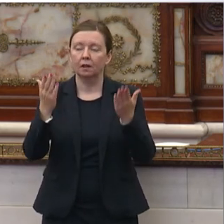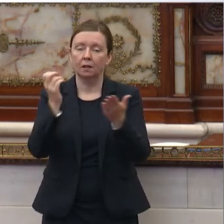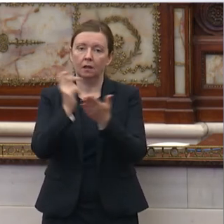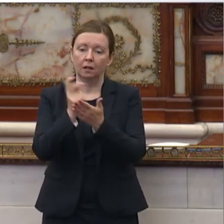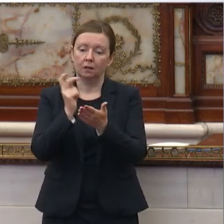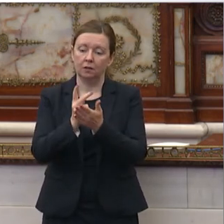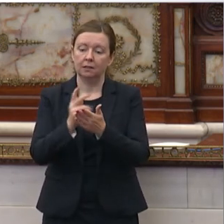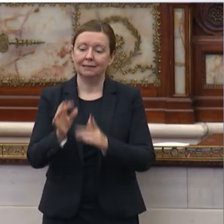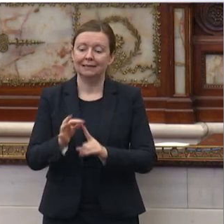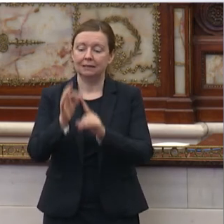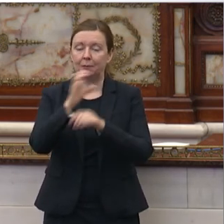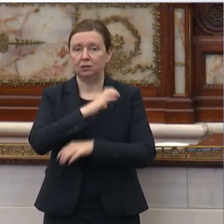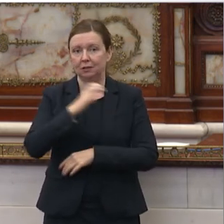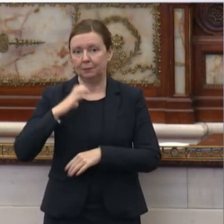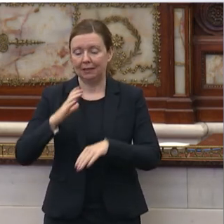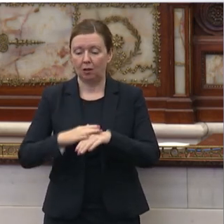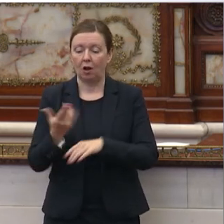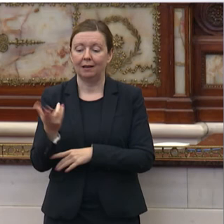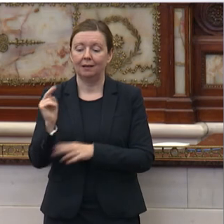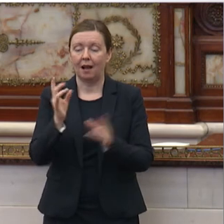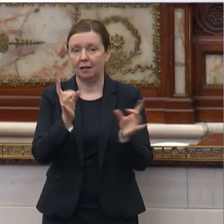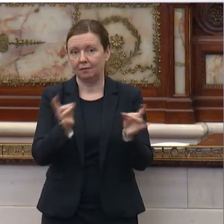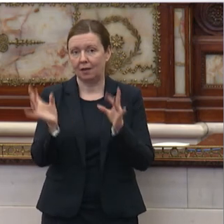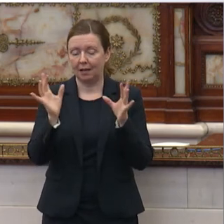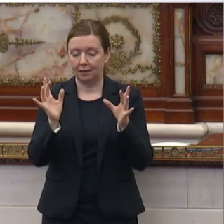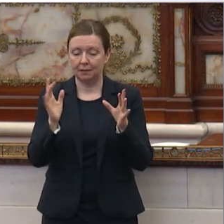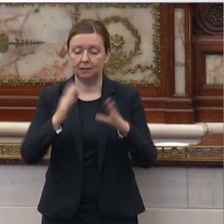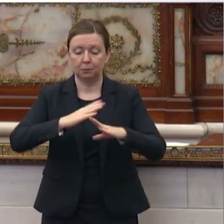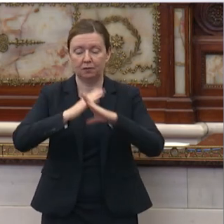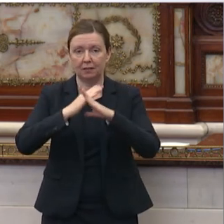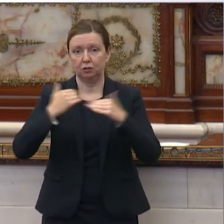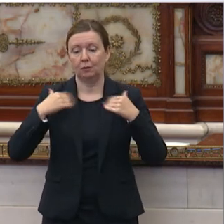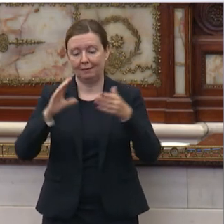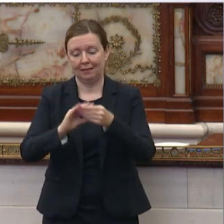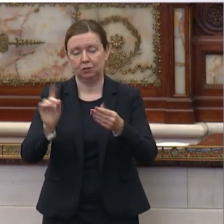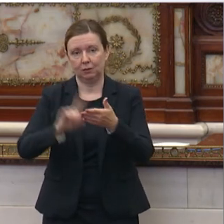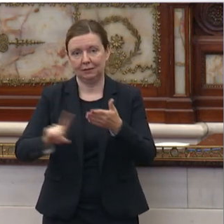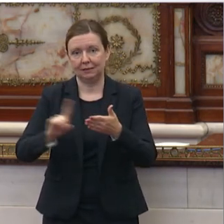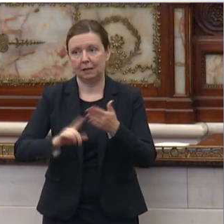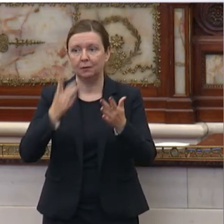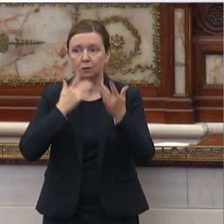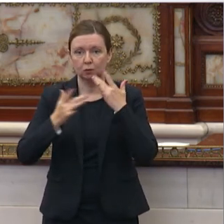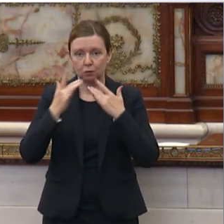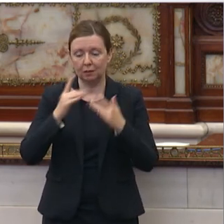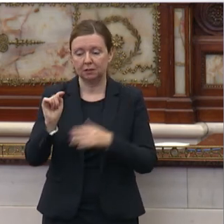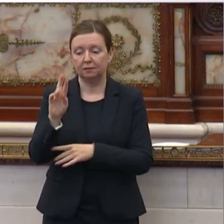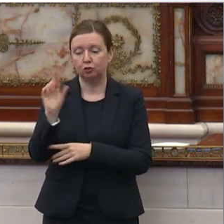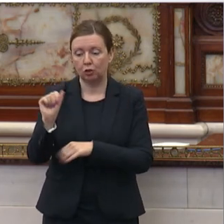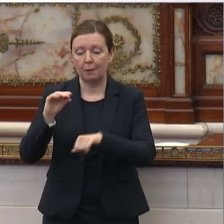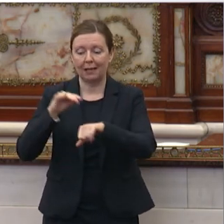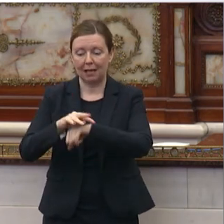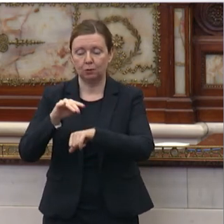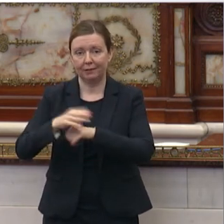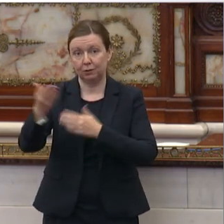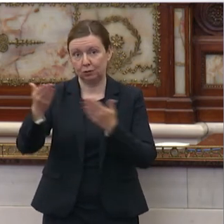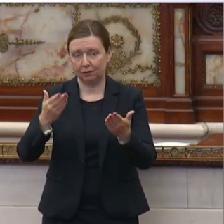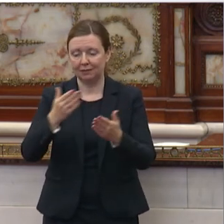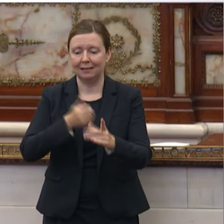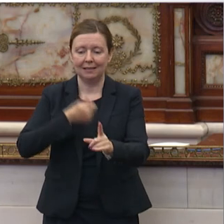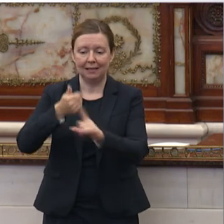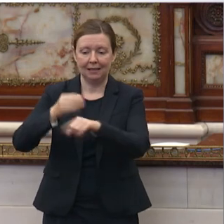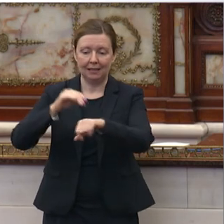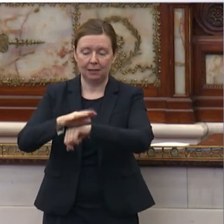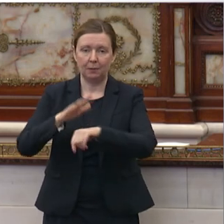authorizing the Special Committee on Gun Violence Prevention to conduct hearings to examine the shortage of of trauma counseling services and its impact